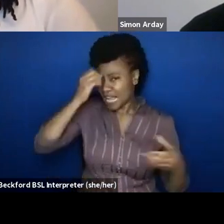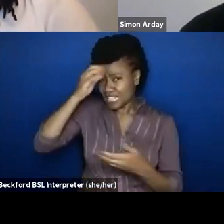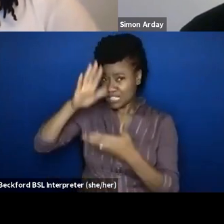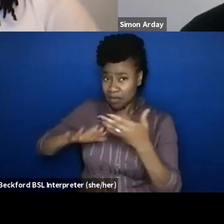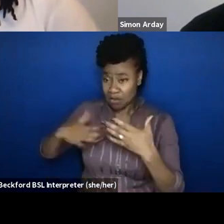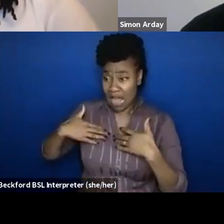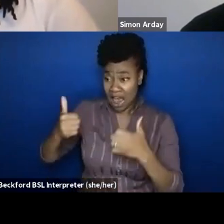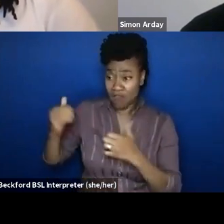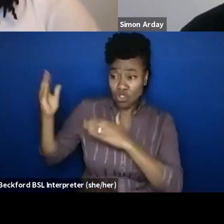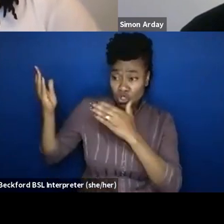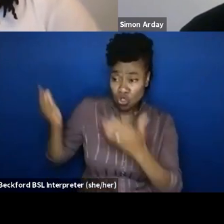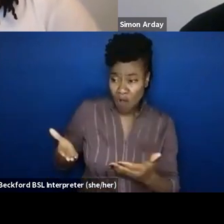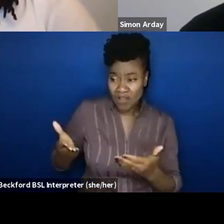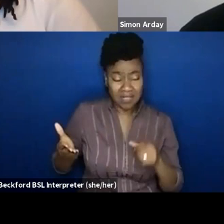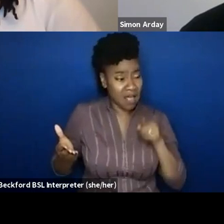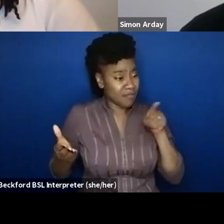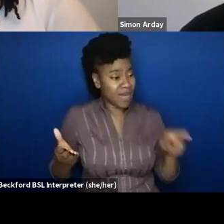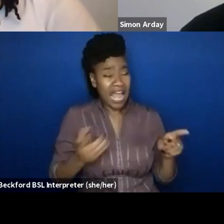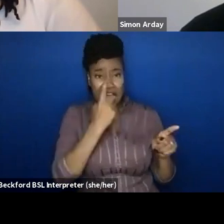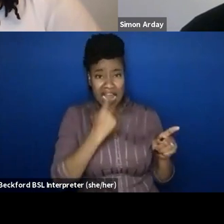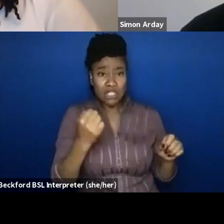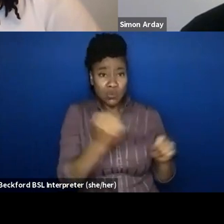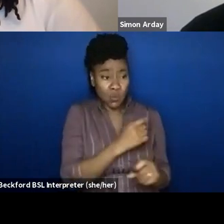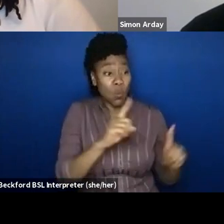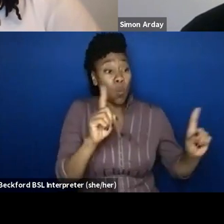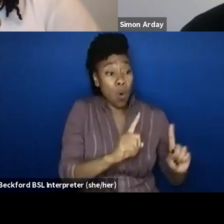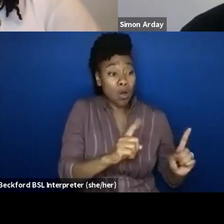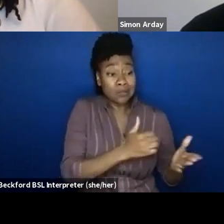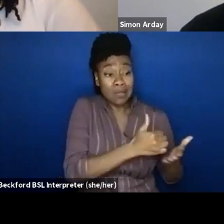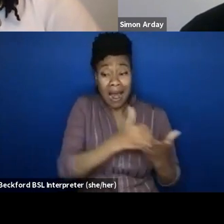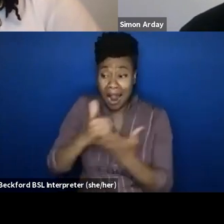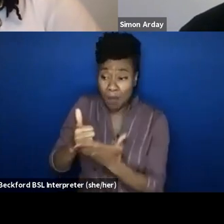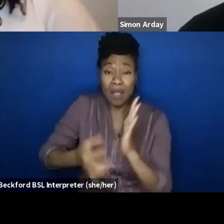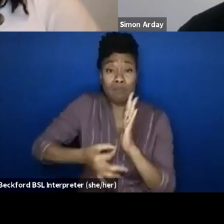services? So I don't know who would like to go. Simon.